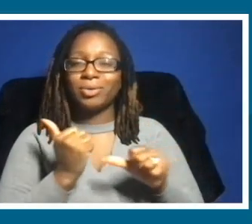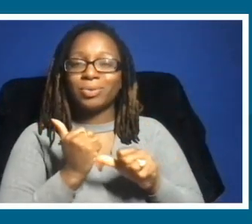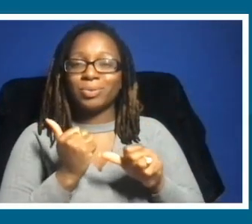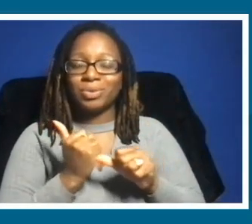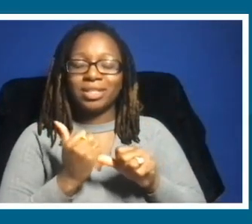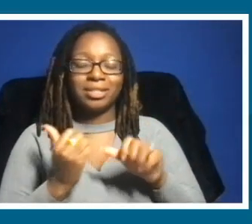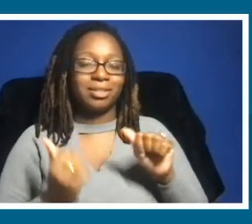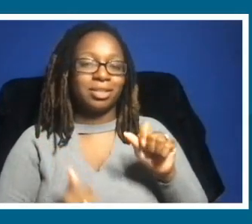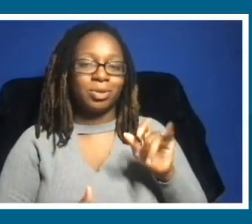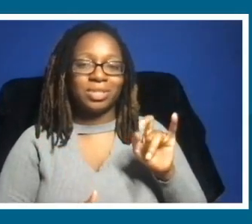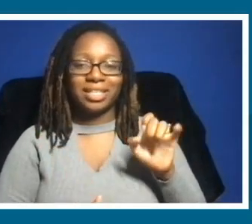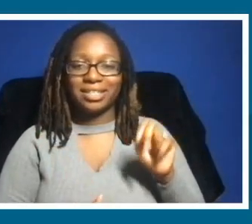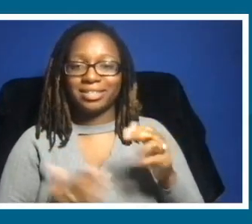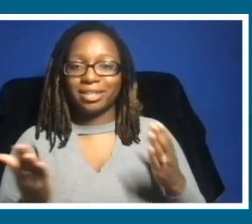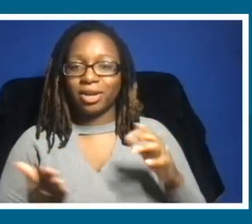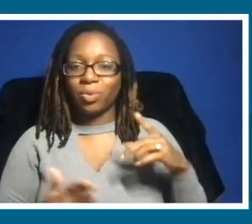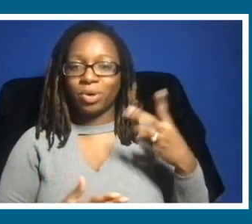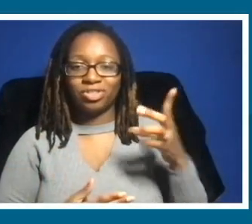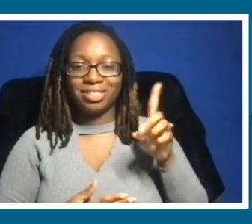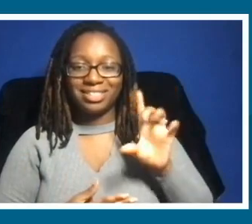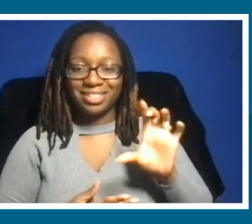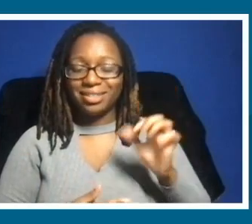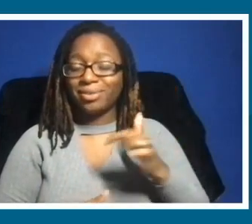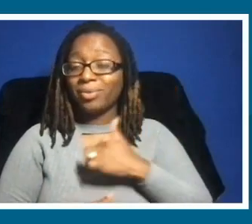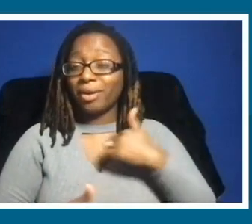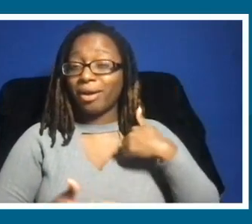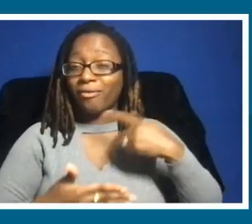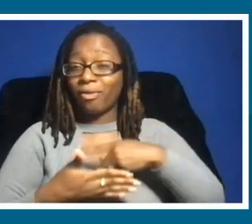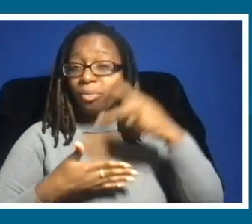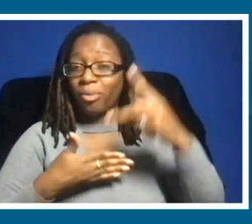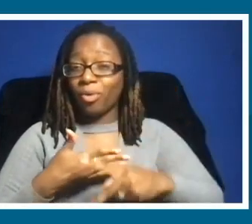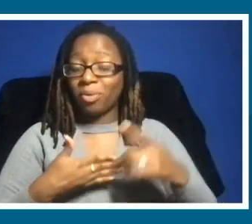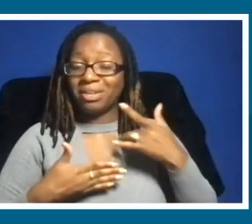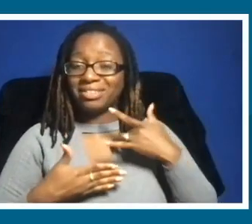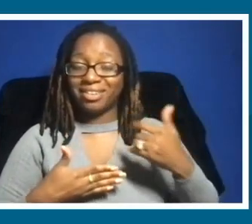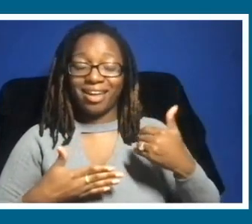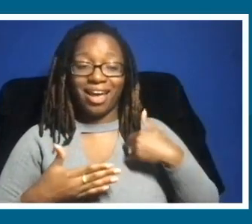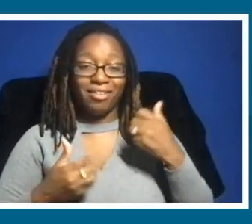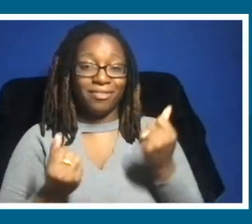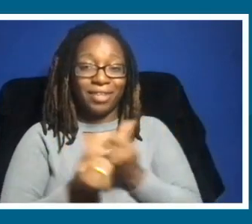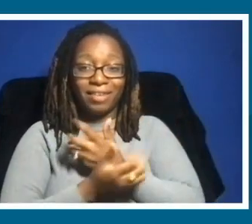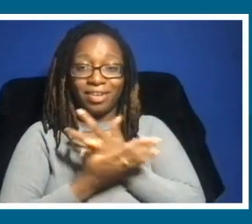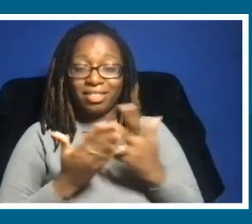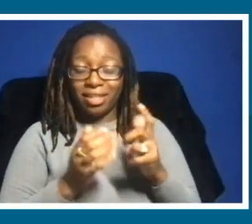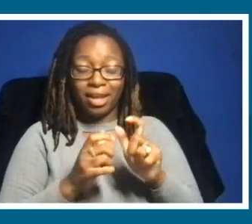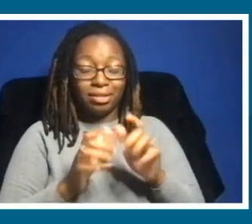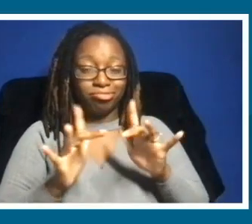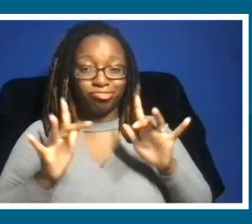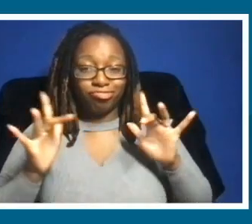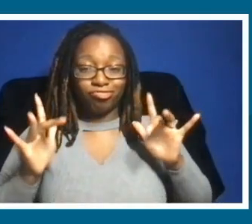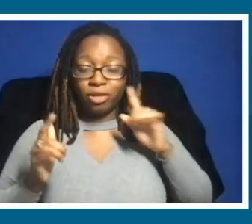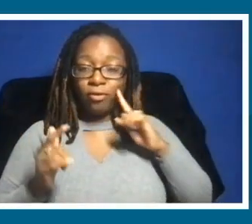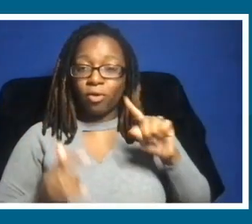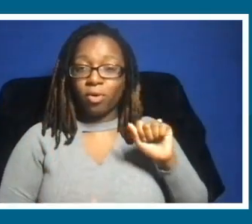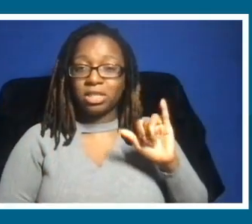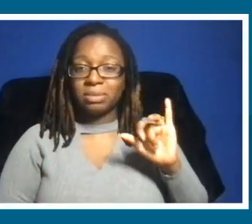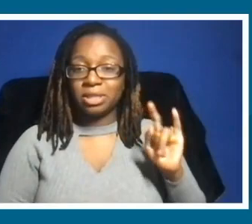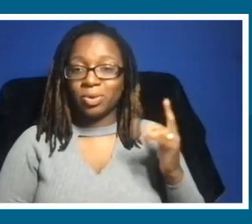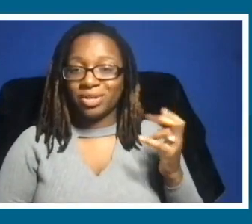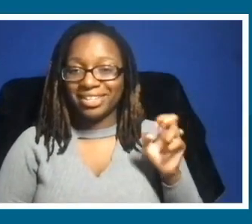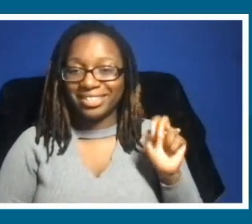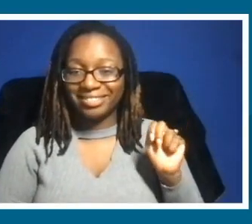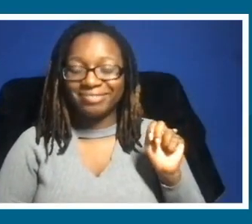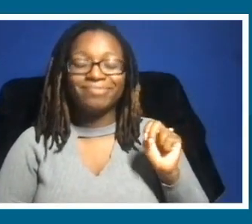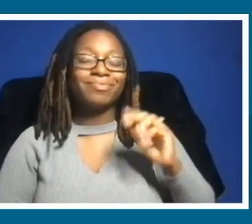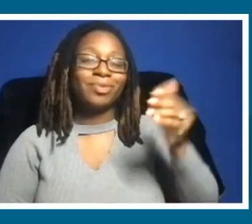offer educational programs that are inspired by and amplify everything that the Smithsonian has to offer. I'd be glad to welcome all of